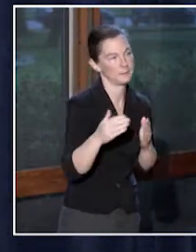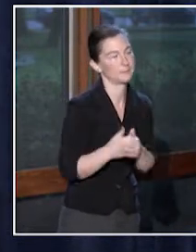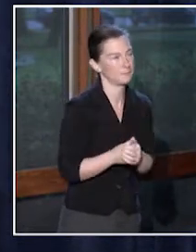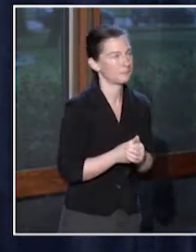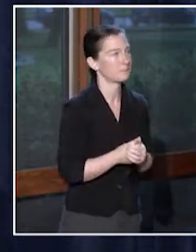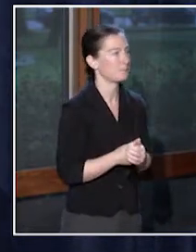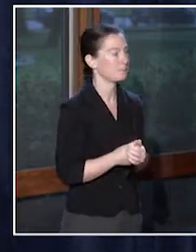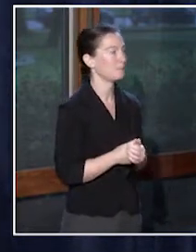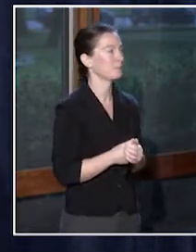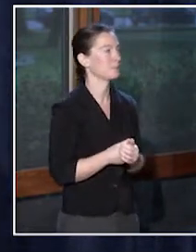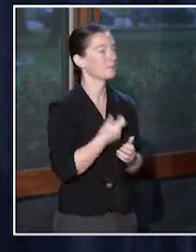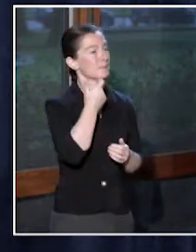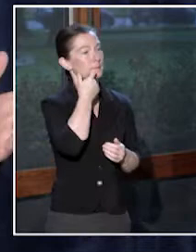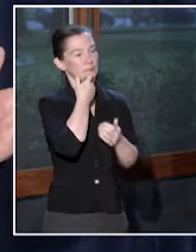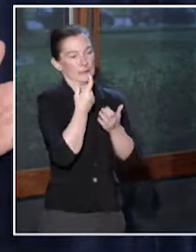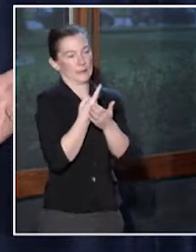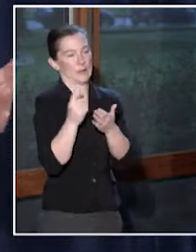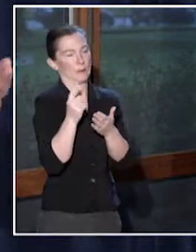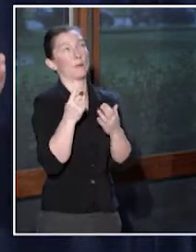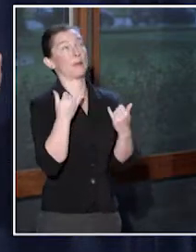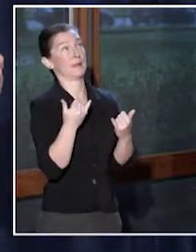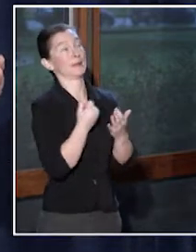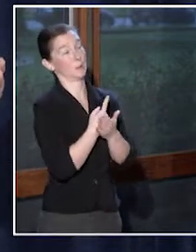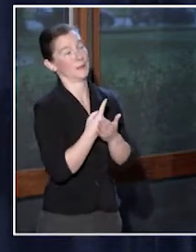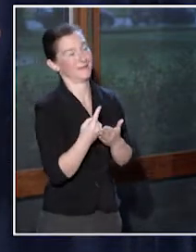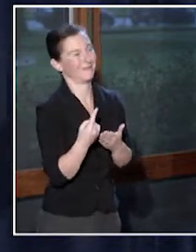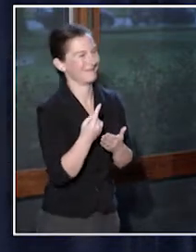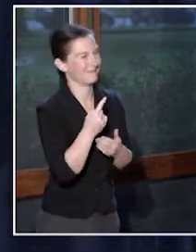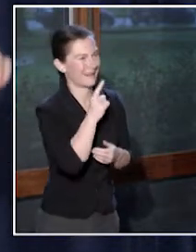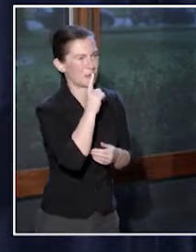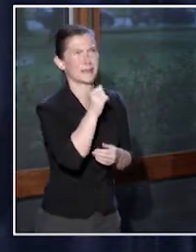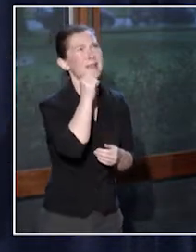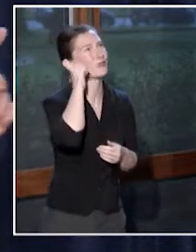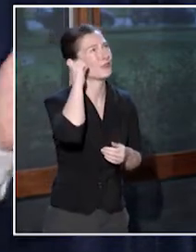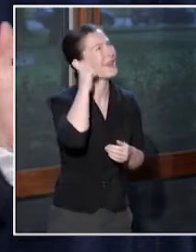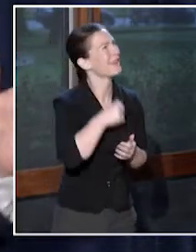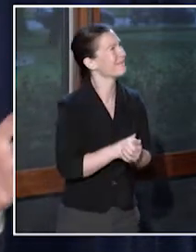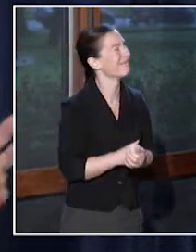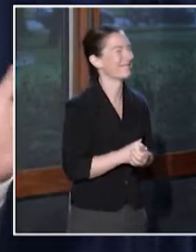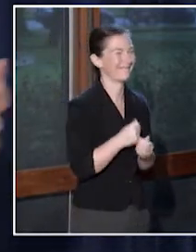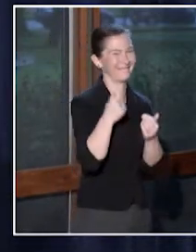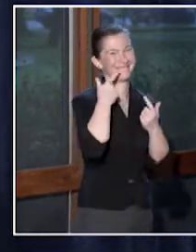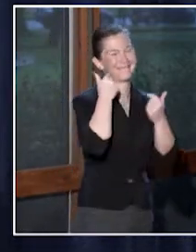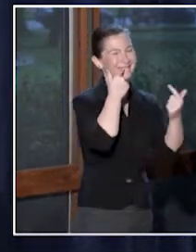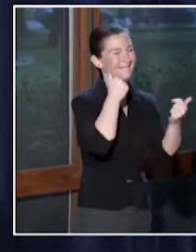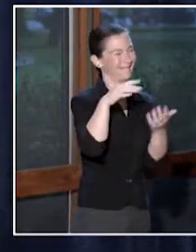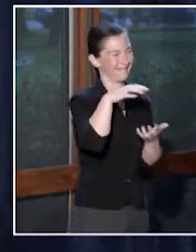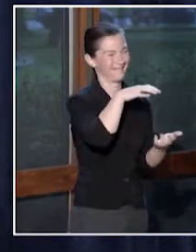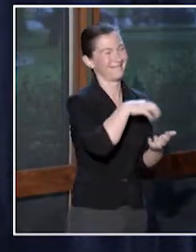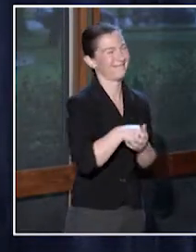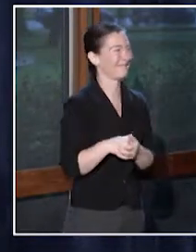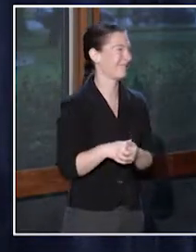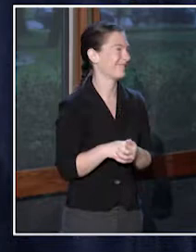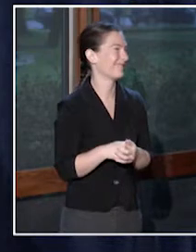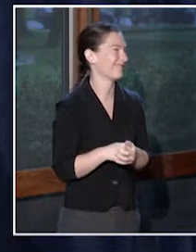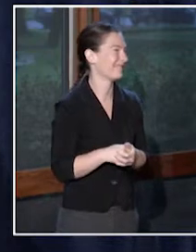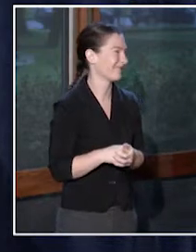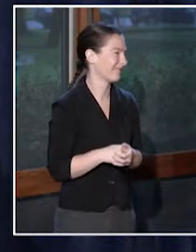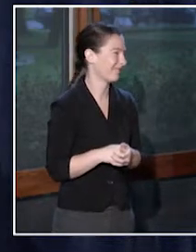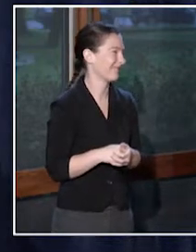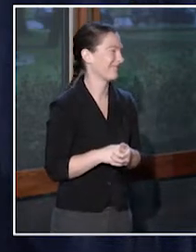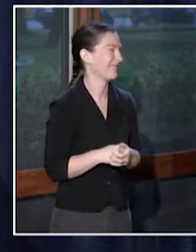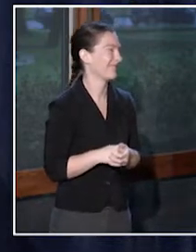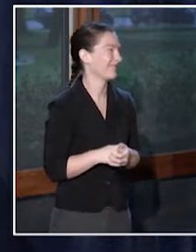Just last week, just this week, actually, just yesterday, in fact, now that I think about it,